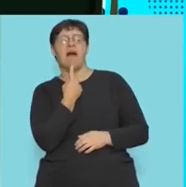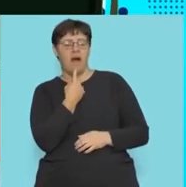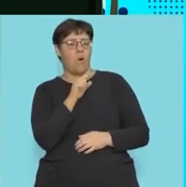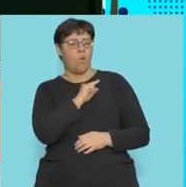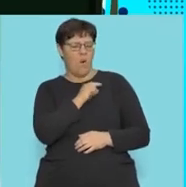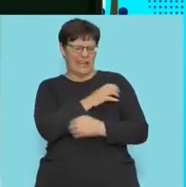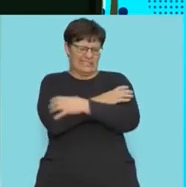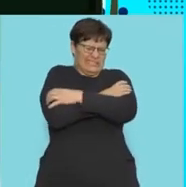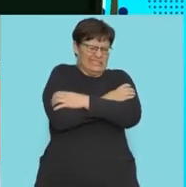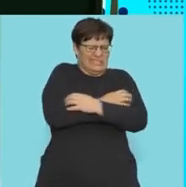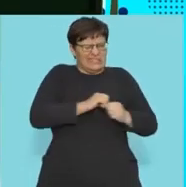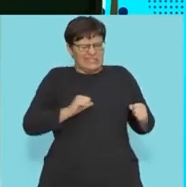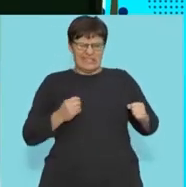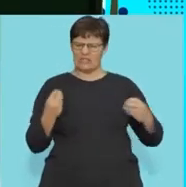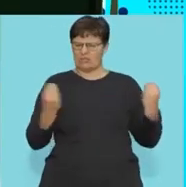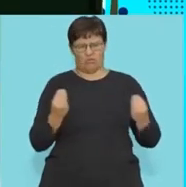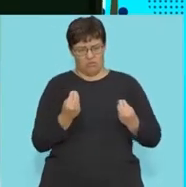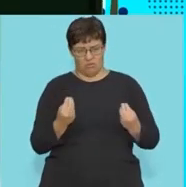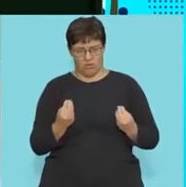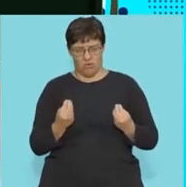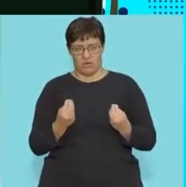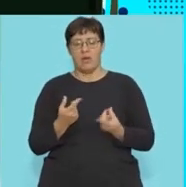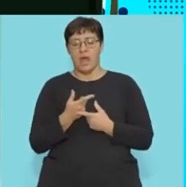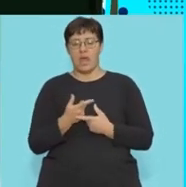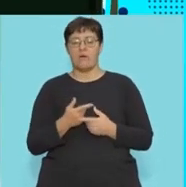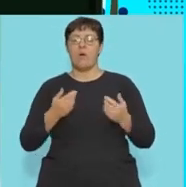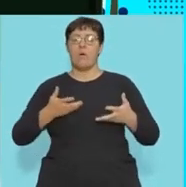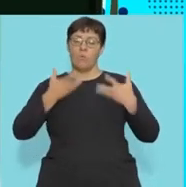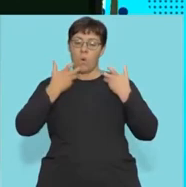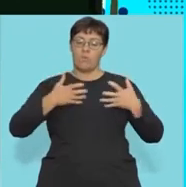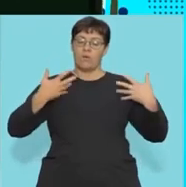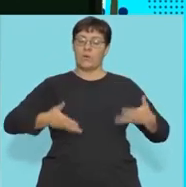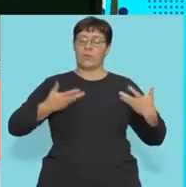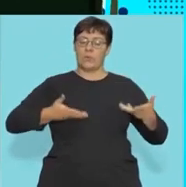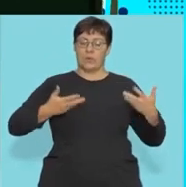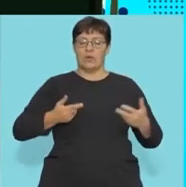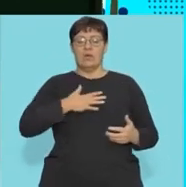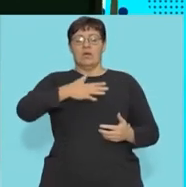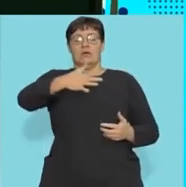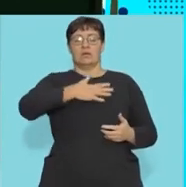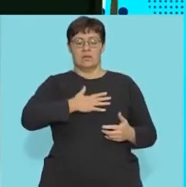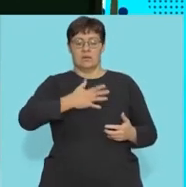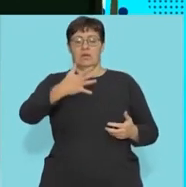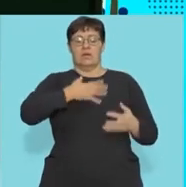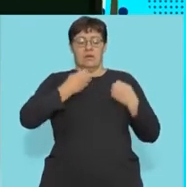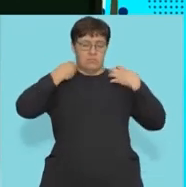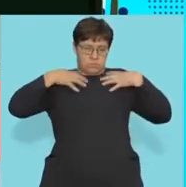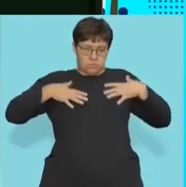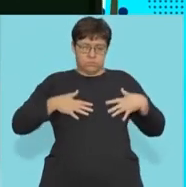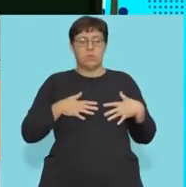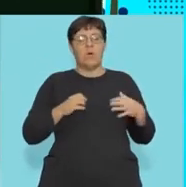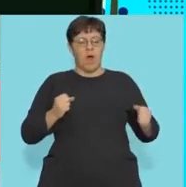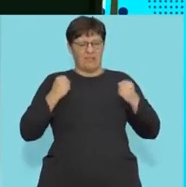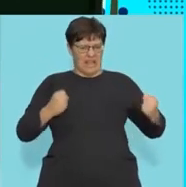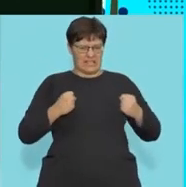we experience the stiffening of our muscles, and that when you warm down, it's increasing the oxygen back into your muscles